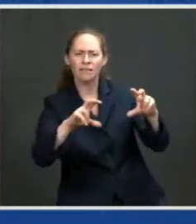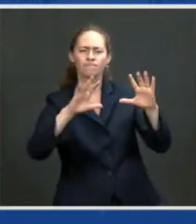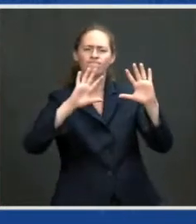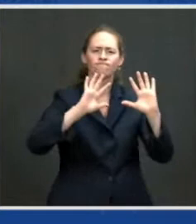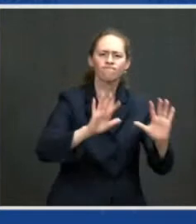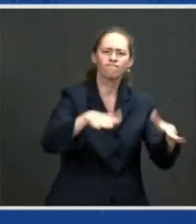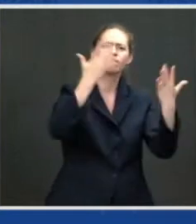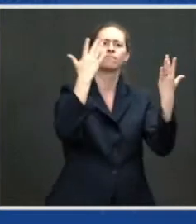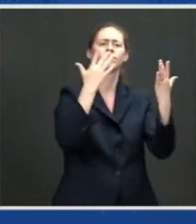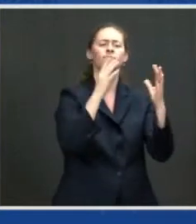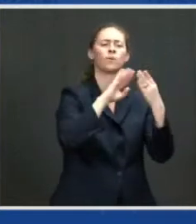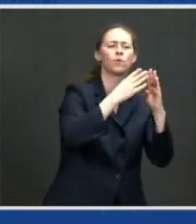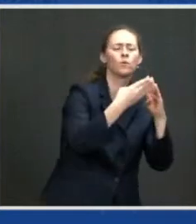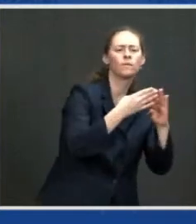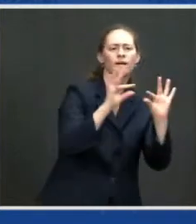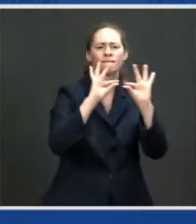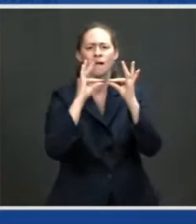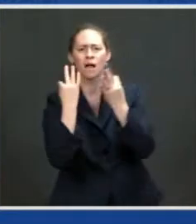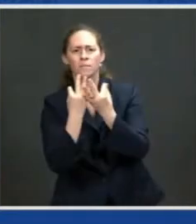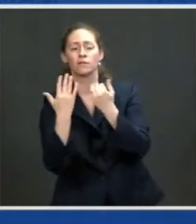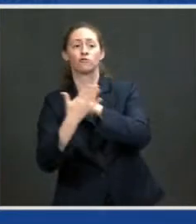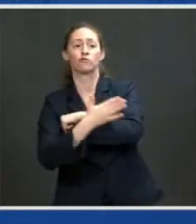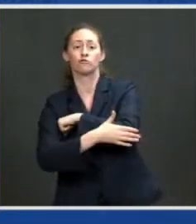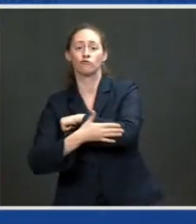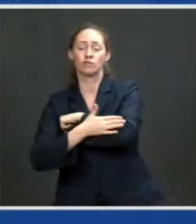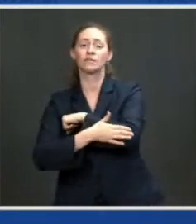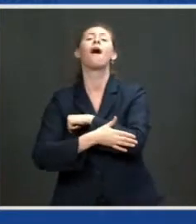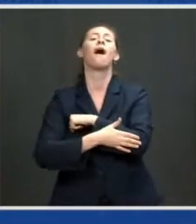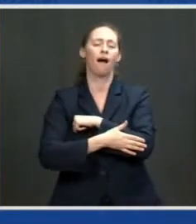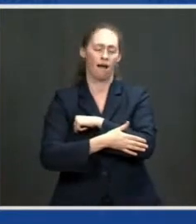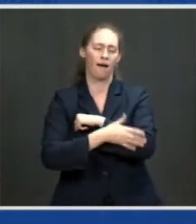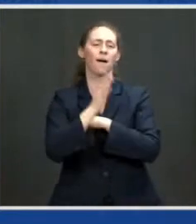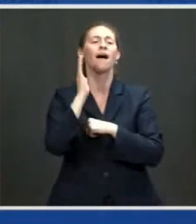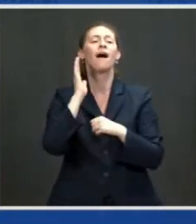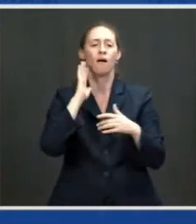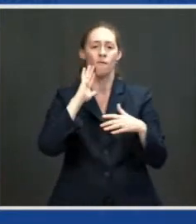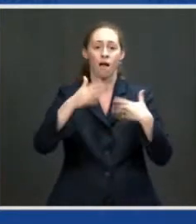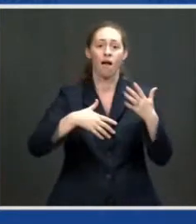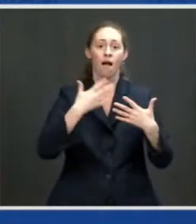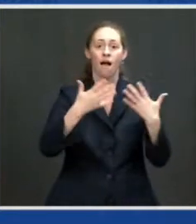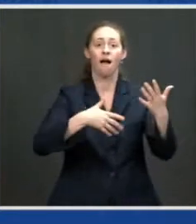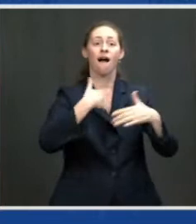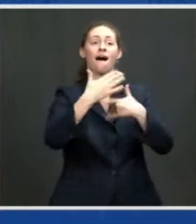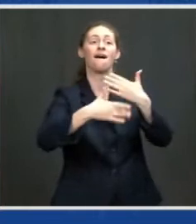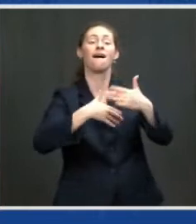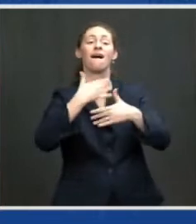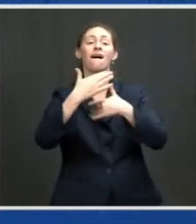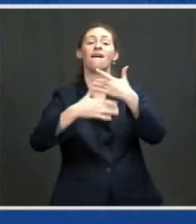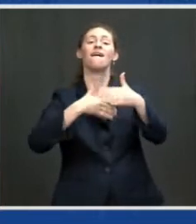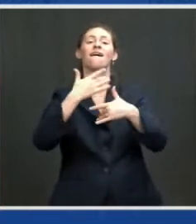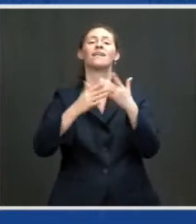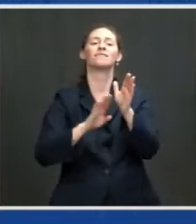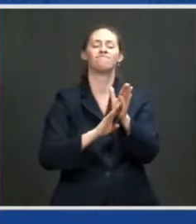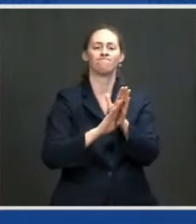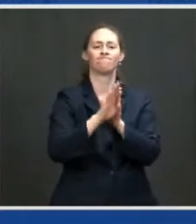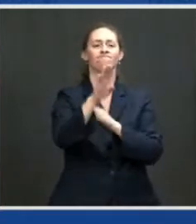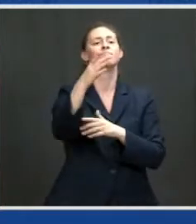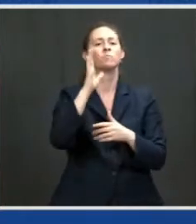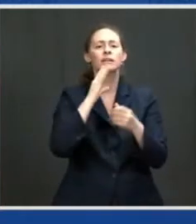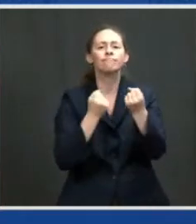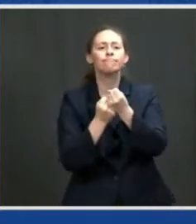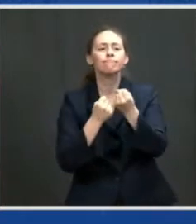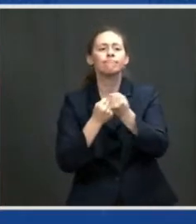know from history that these kinds of investments raise both the floor and the ceiling of the economy for